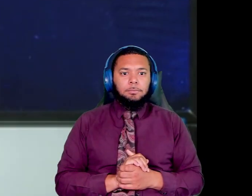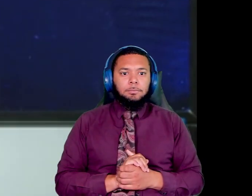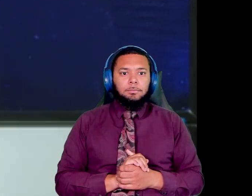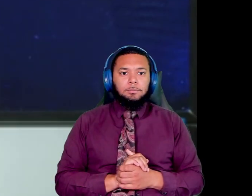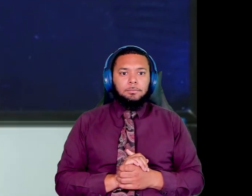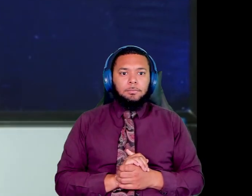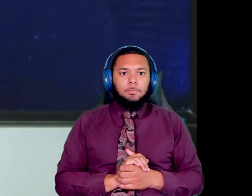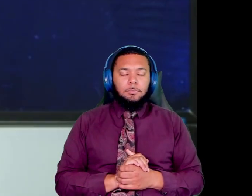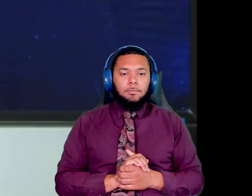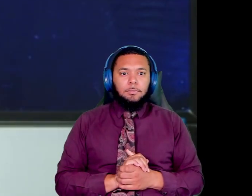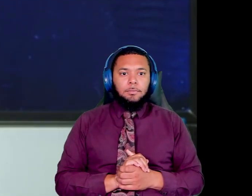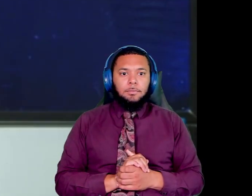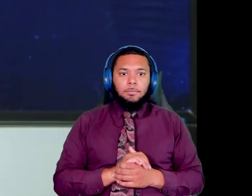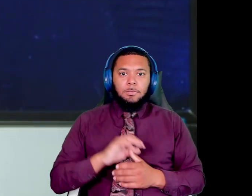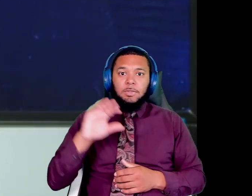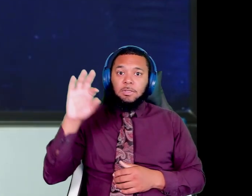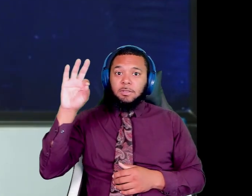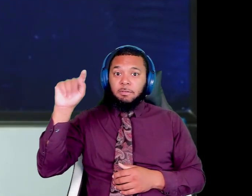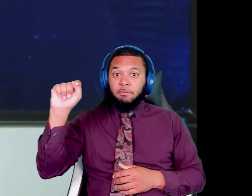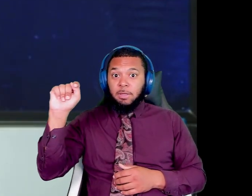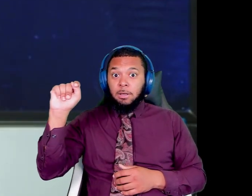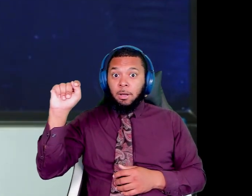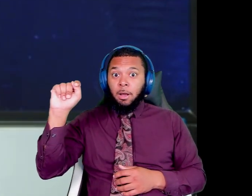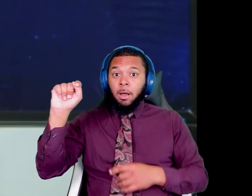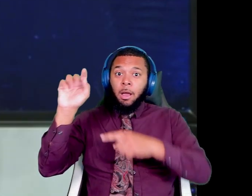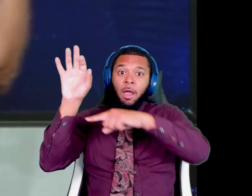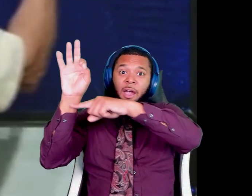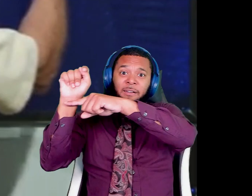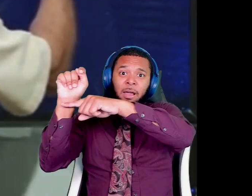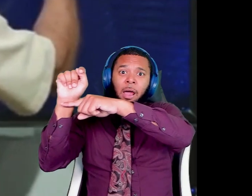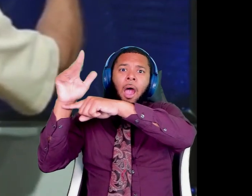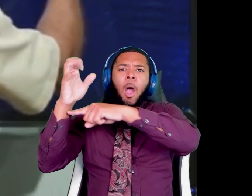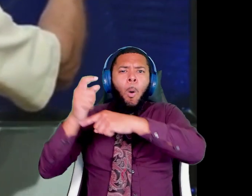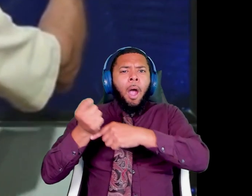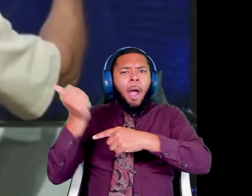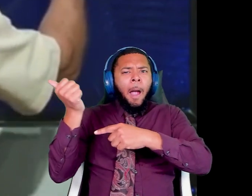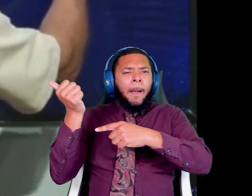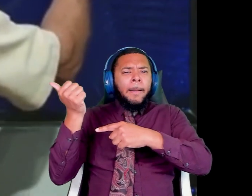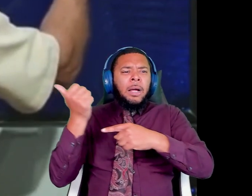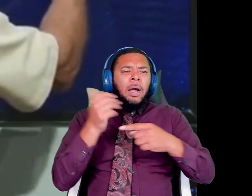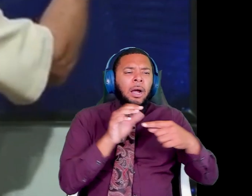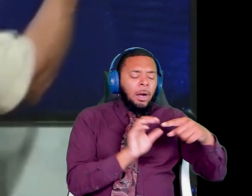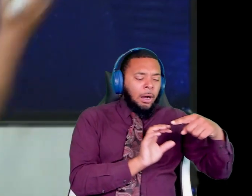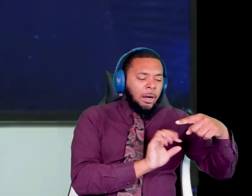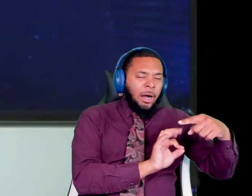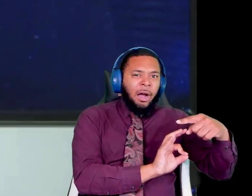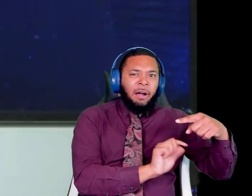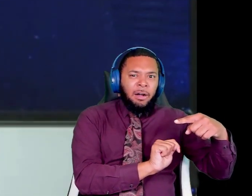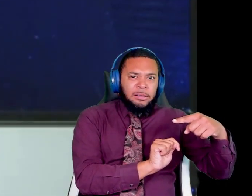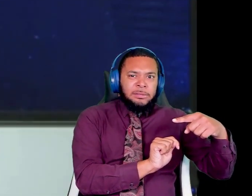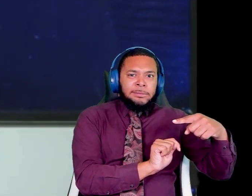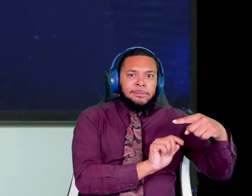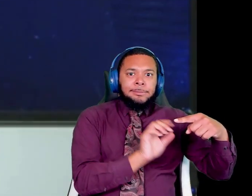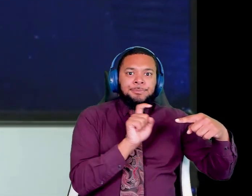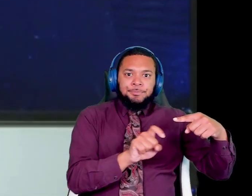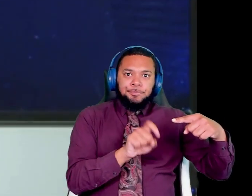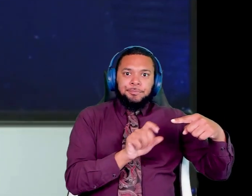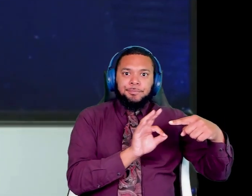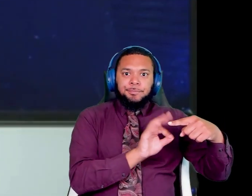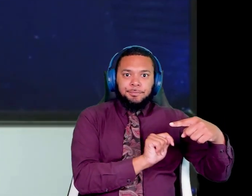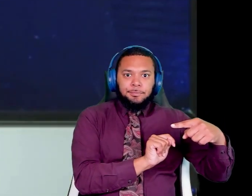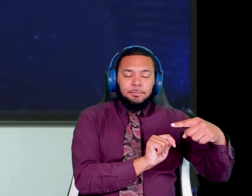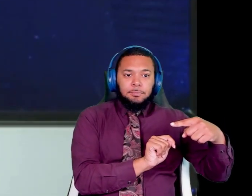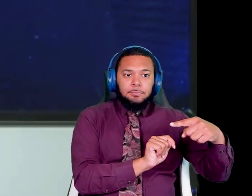because I've got these feet in the top and I want to get rid of them, so I'd like to have feet in the bottom.